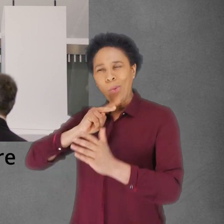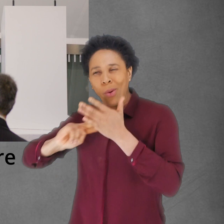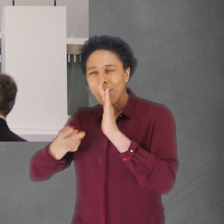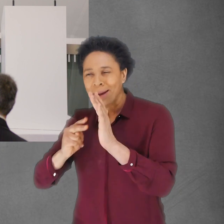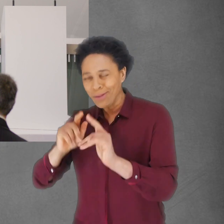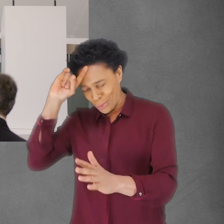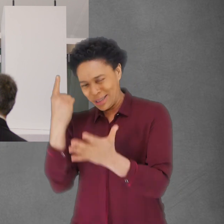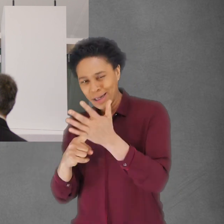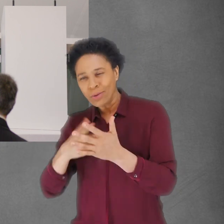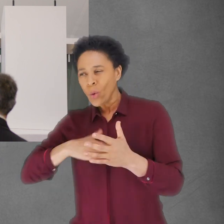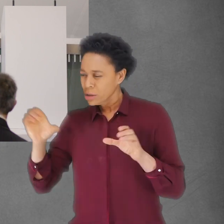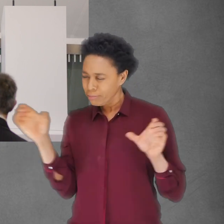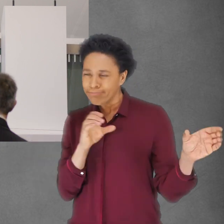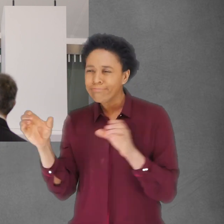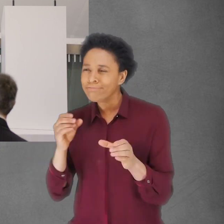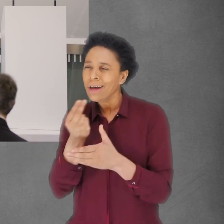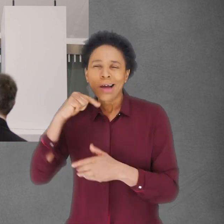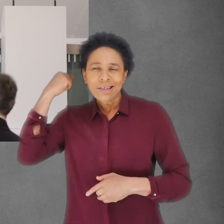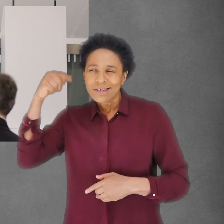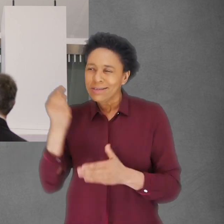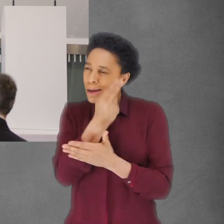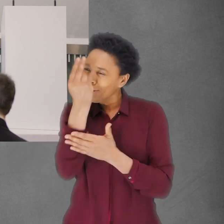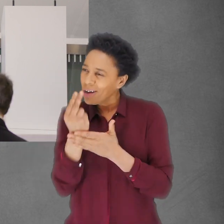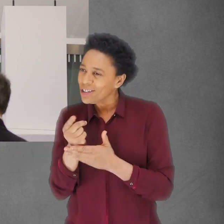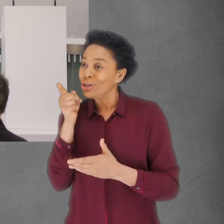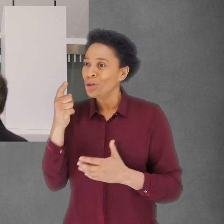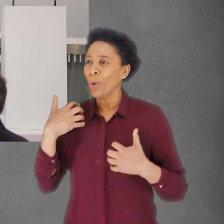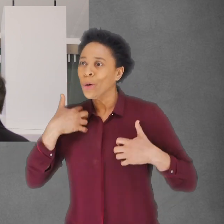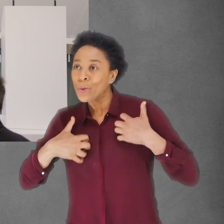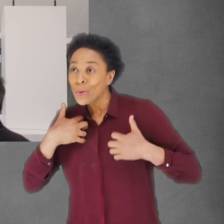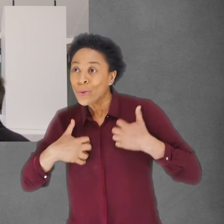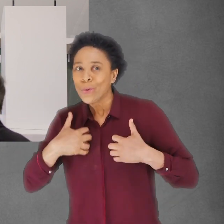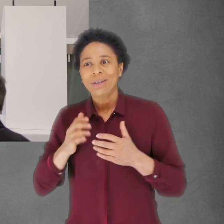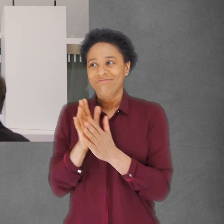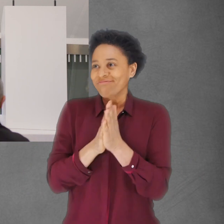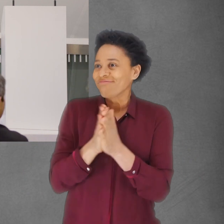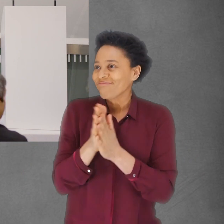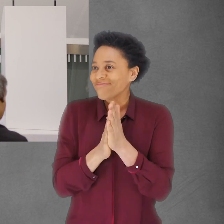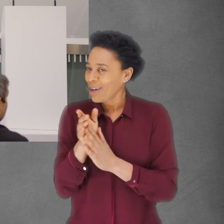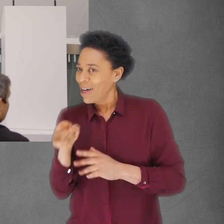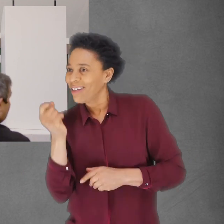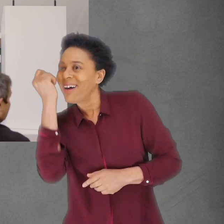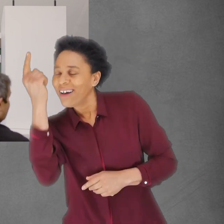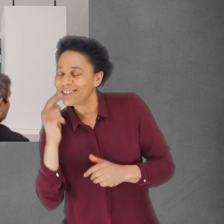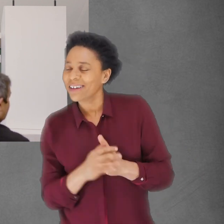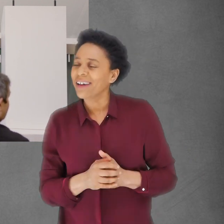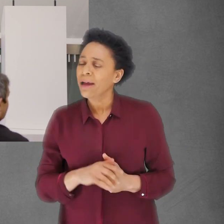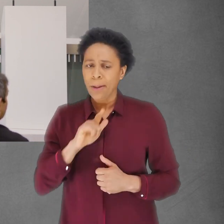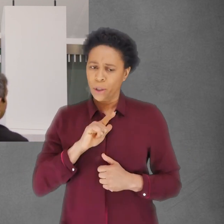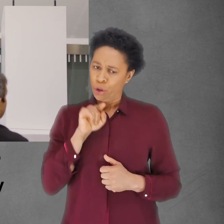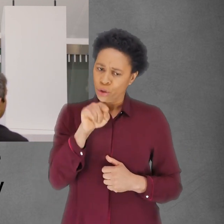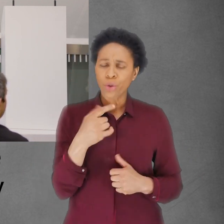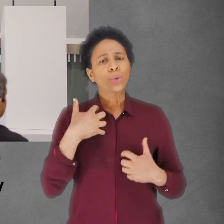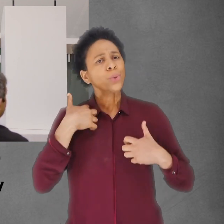we decided that we will commission 4 artists to develop these sound commissions for the pavilion, you were sort of especially excited about